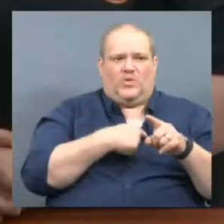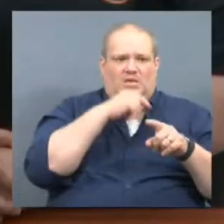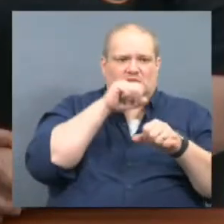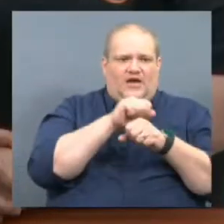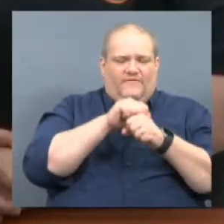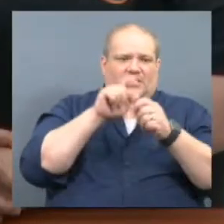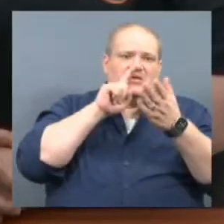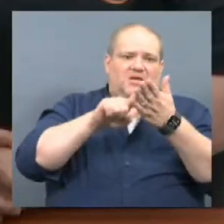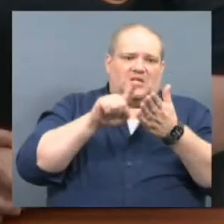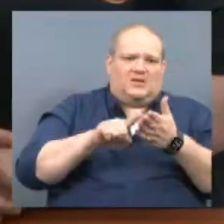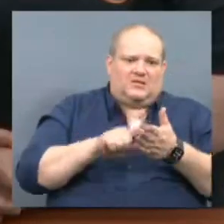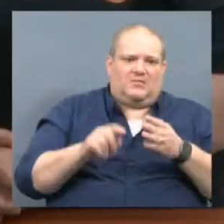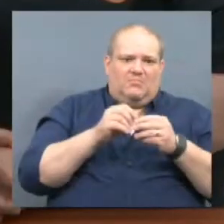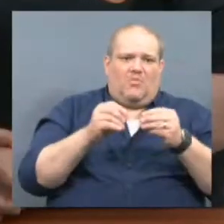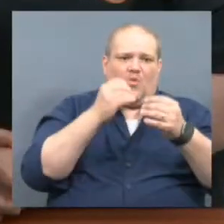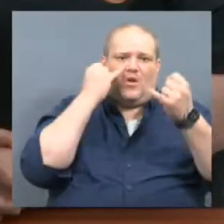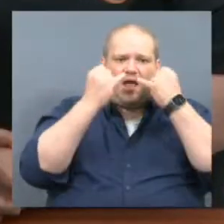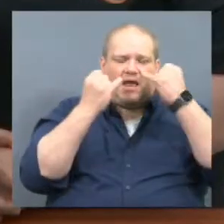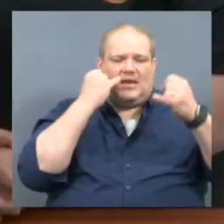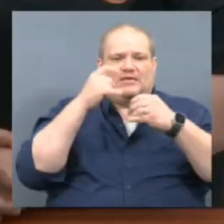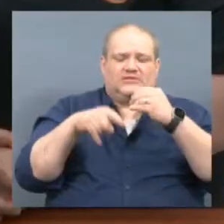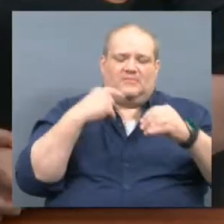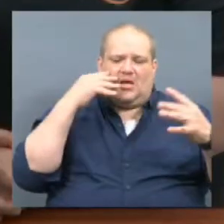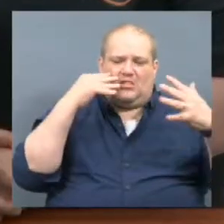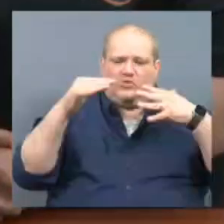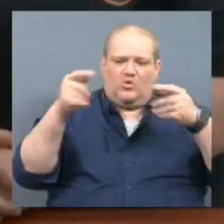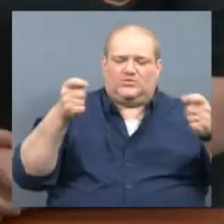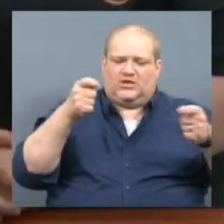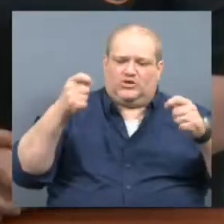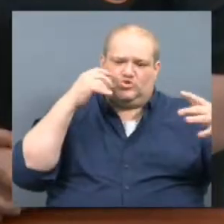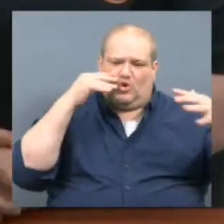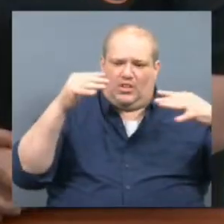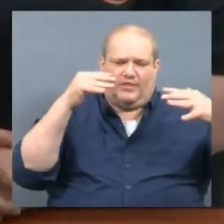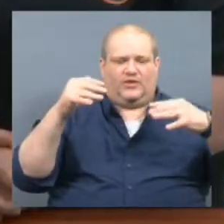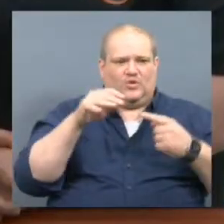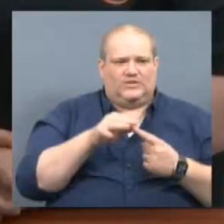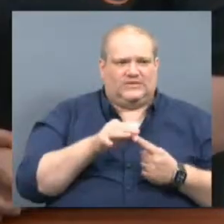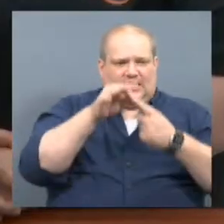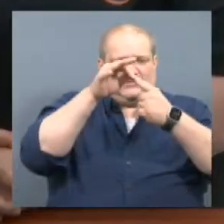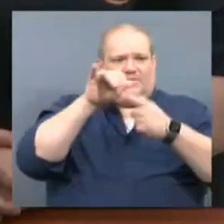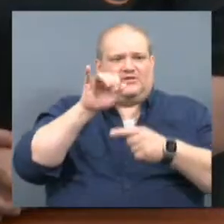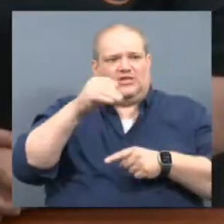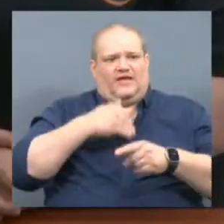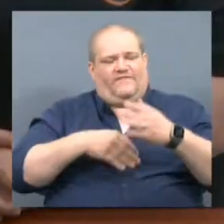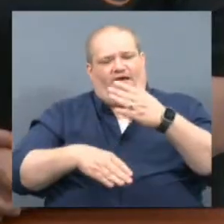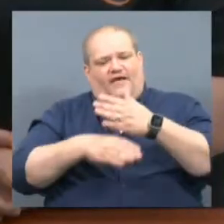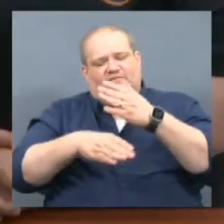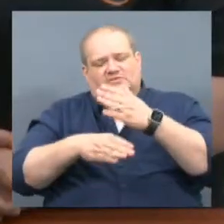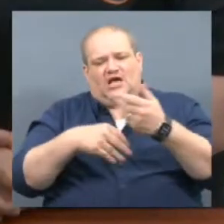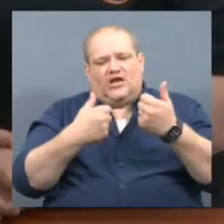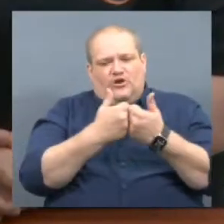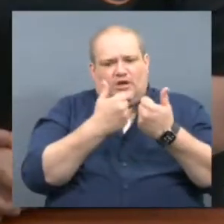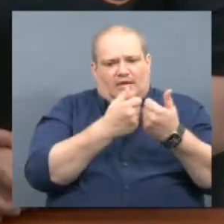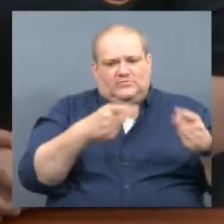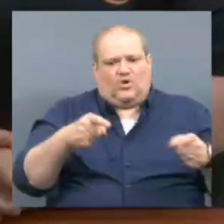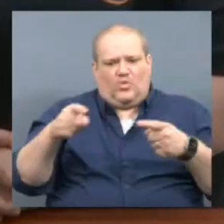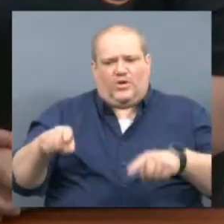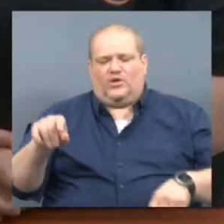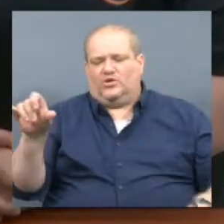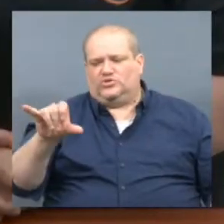definitely look into more ideas as far as the noise, in controlling the noise. Especially we have soccer games going on too.